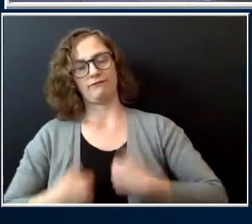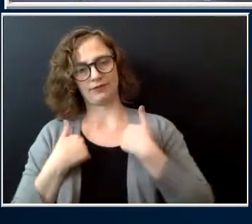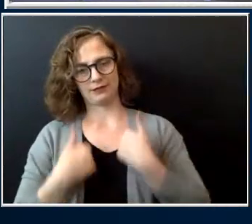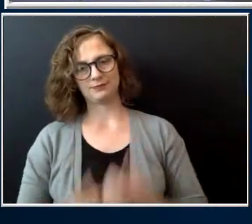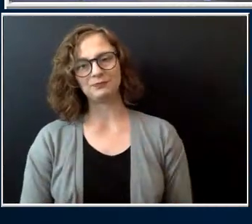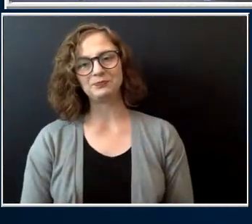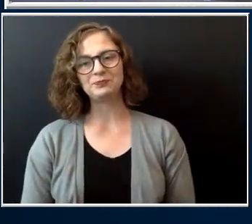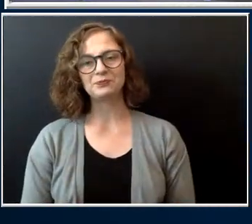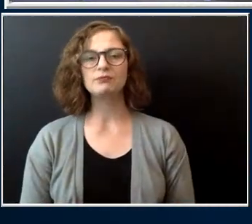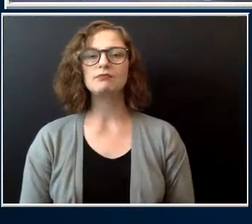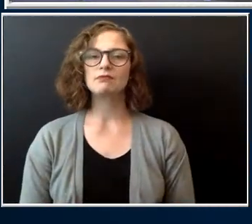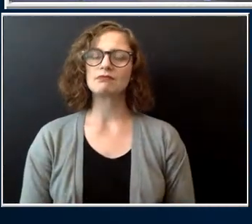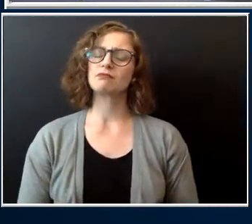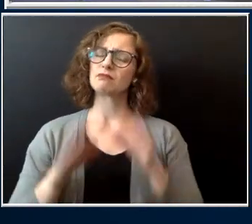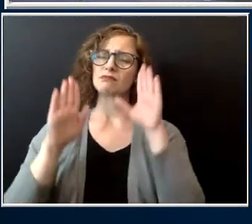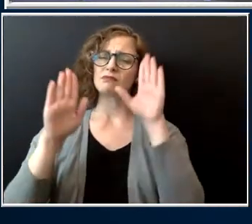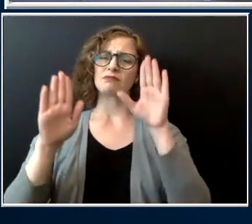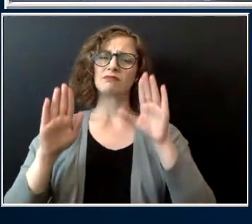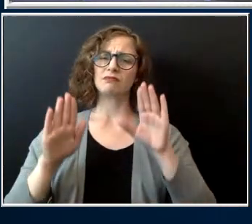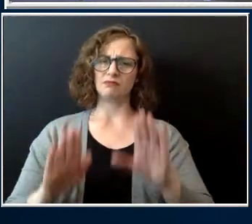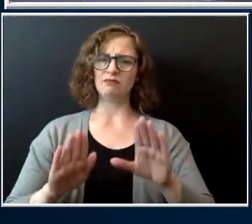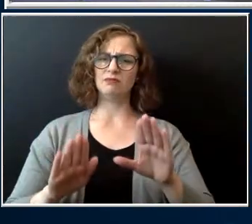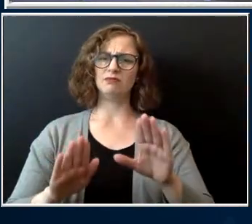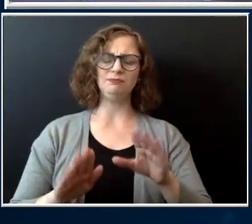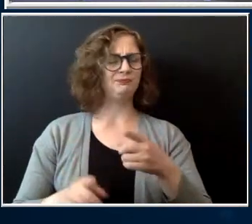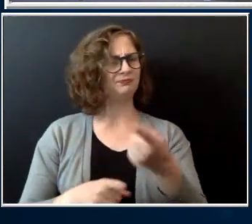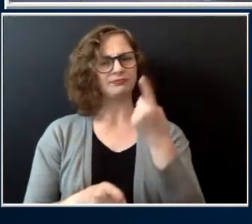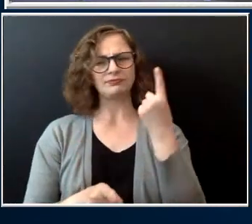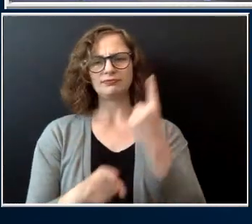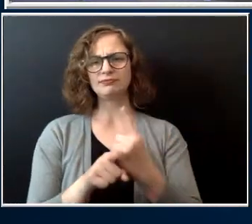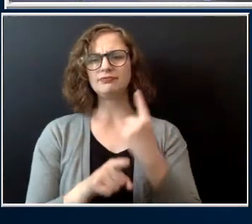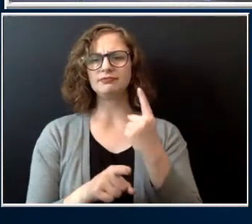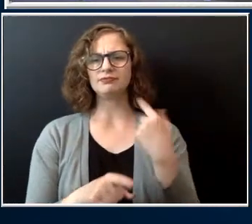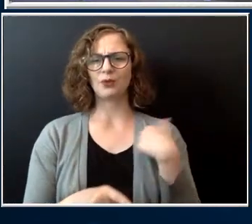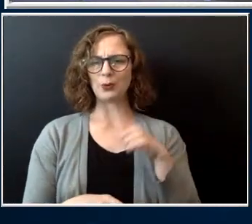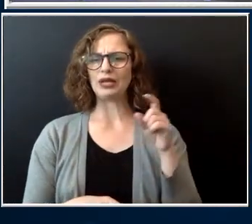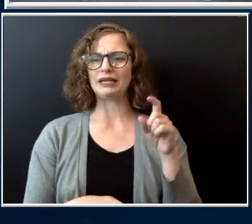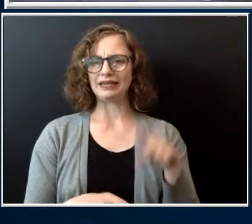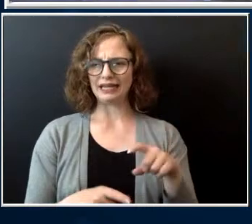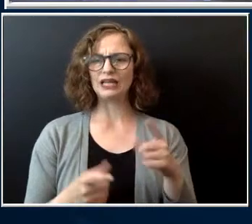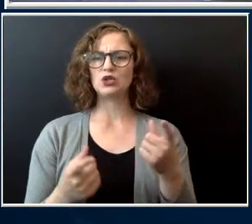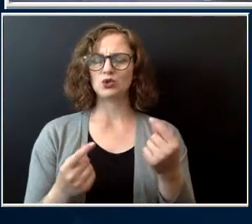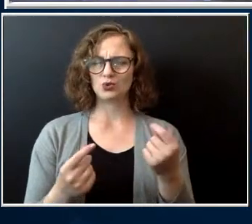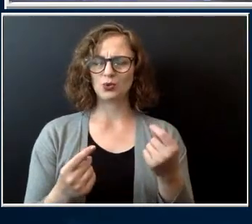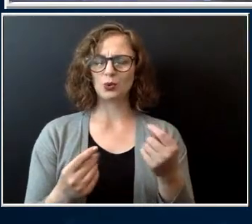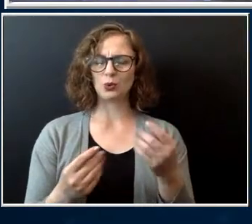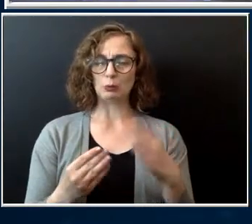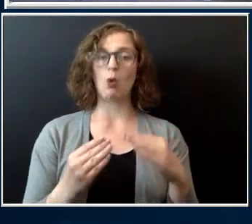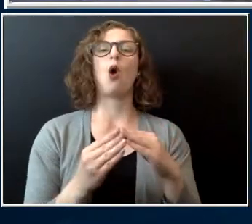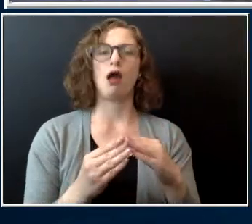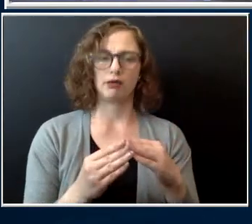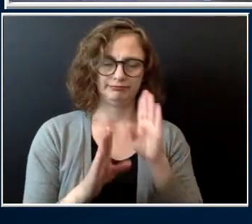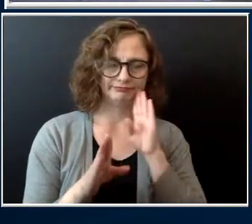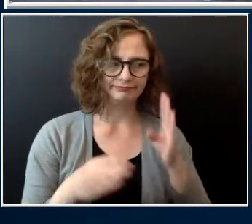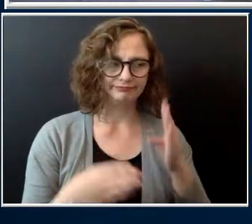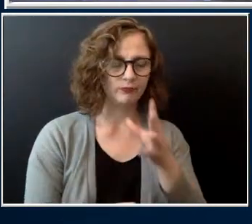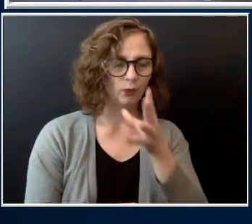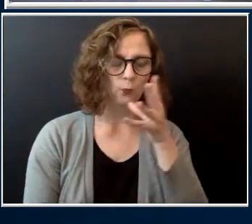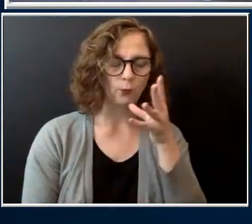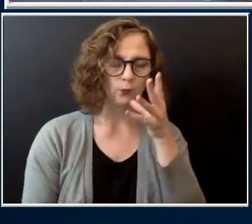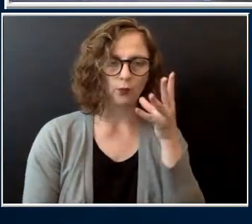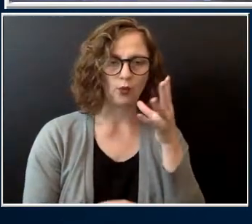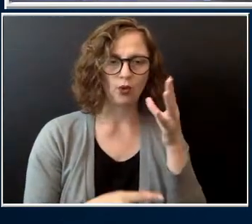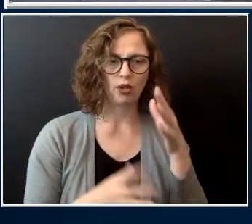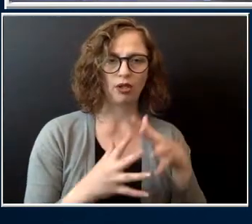That's great, and then you're so right. What we do need to do more in rural America. Wake or Wakefield,